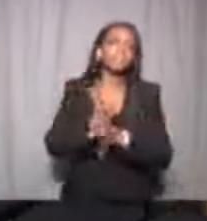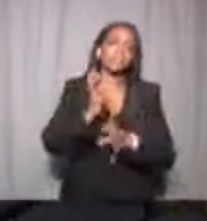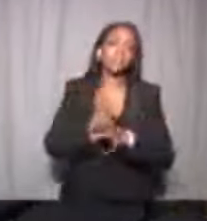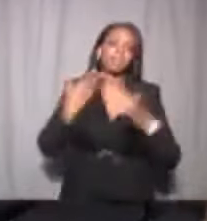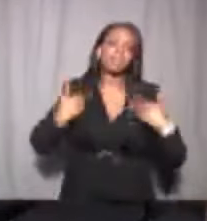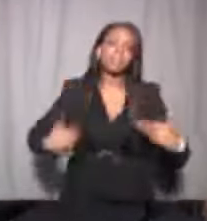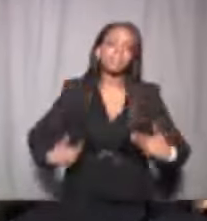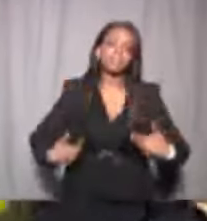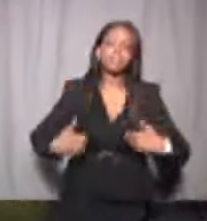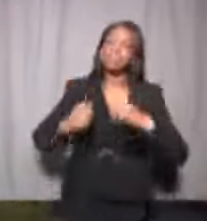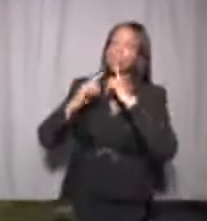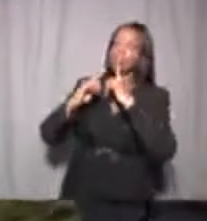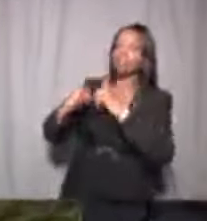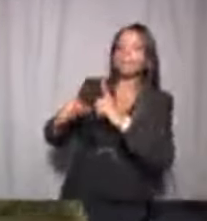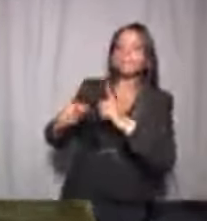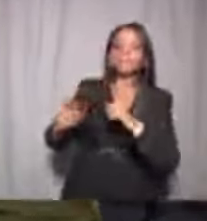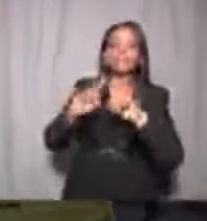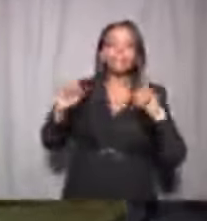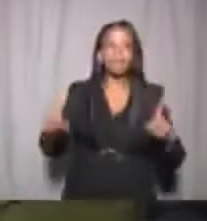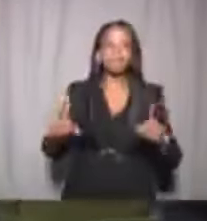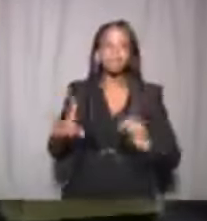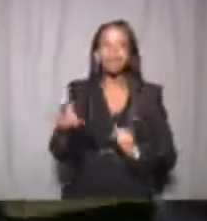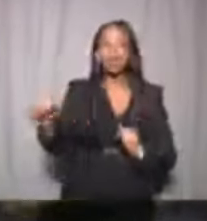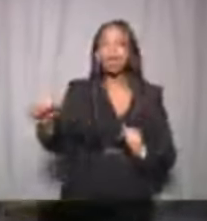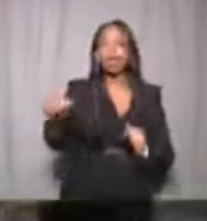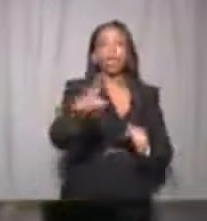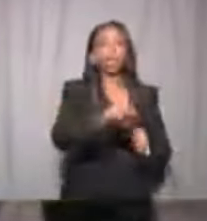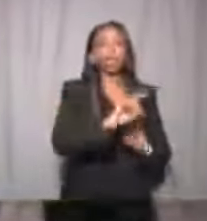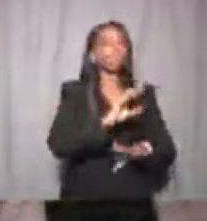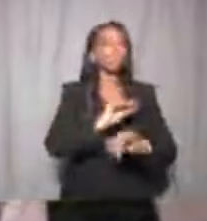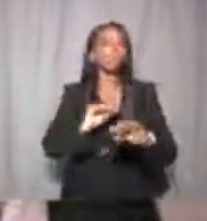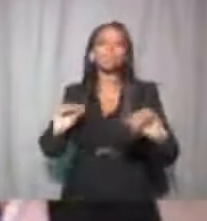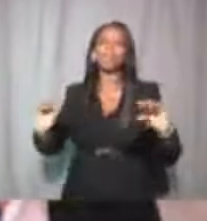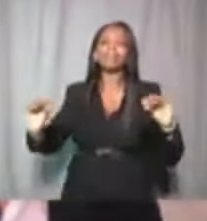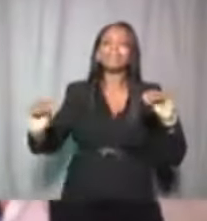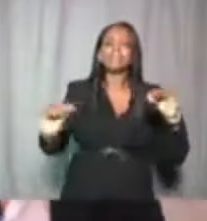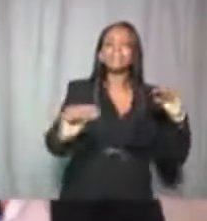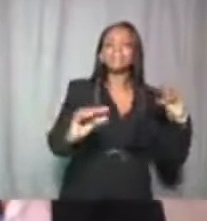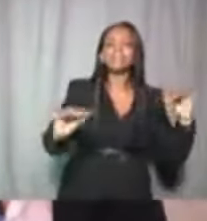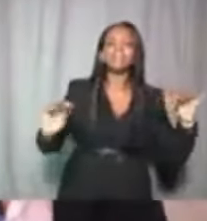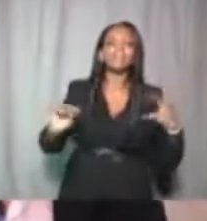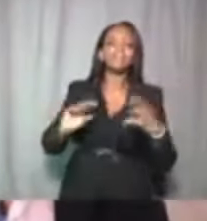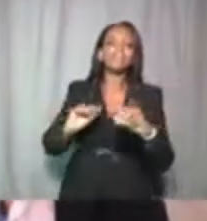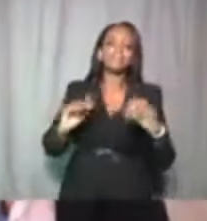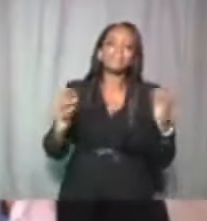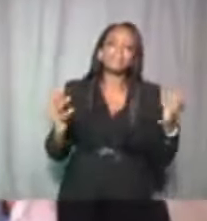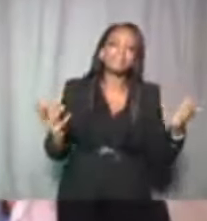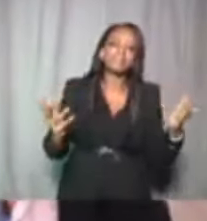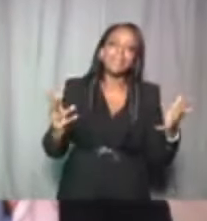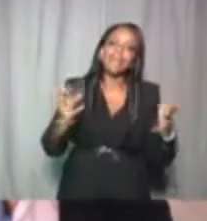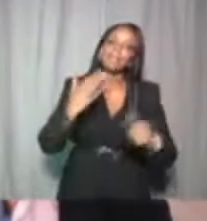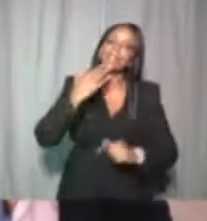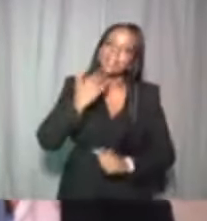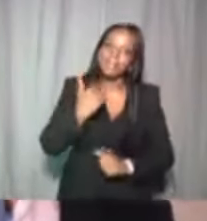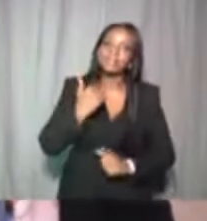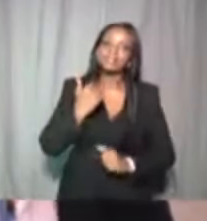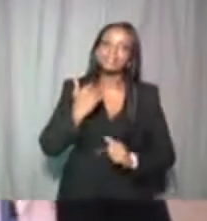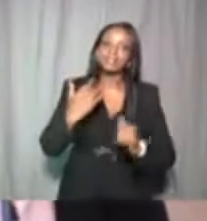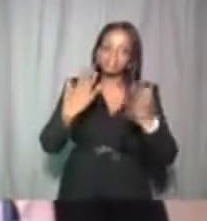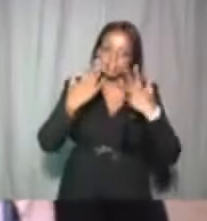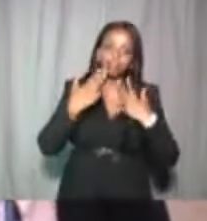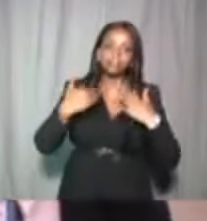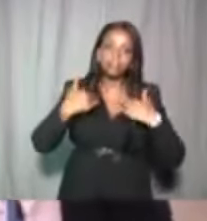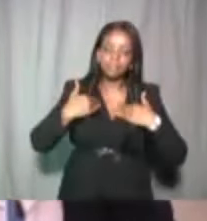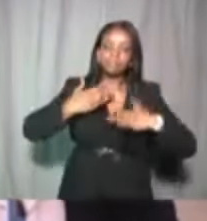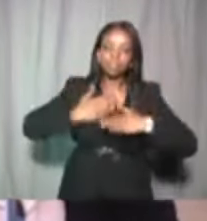for me to respond while all of you are talking at the same time. Please allow me time to do